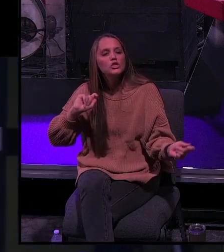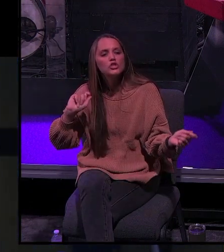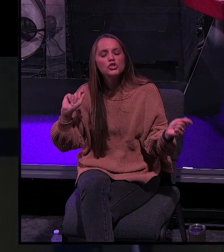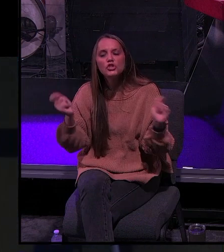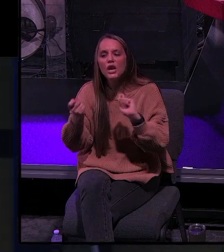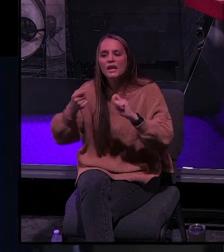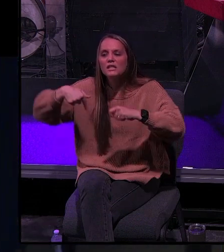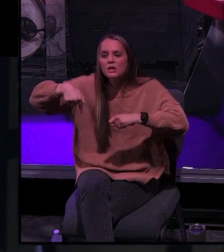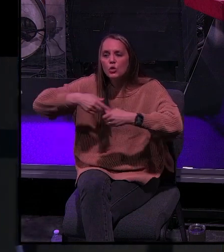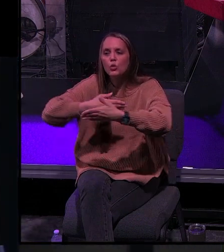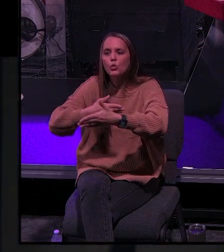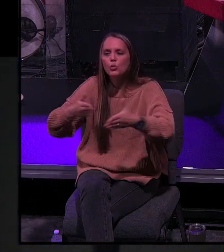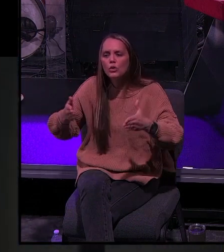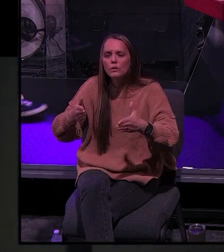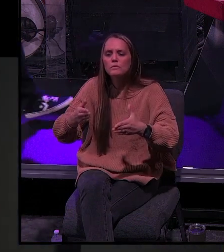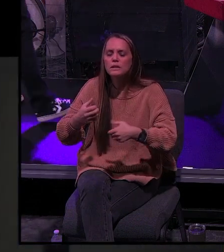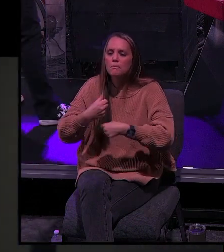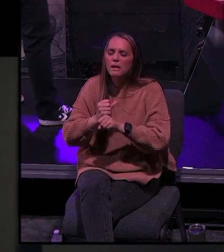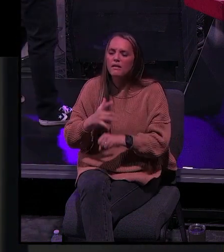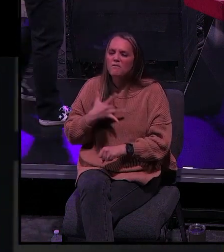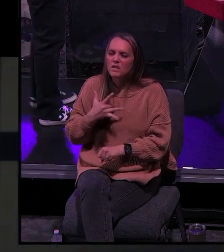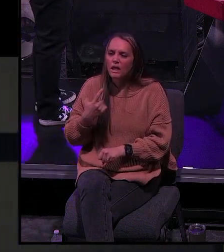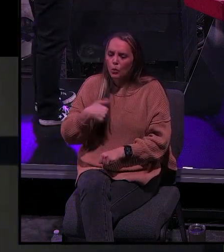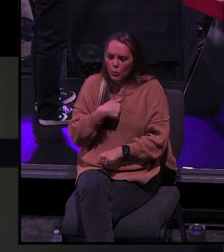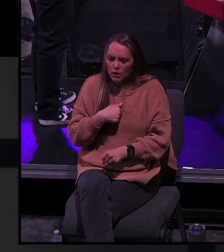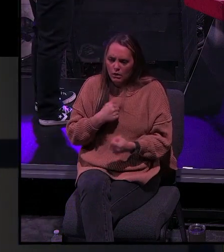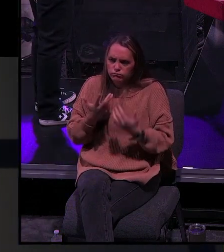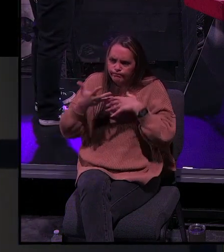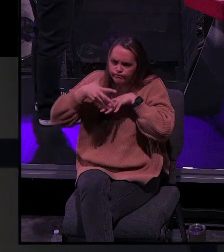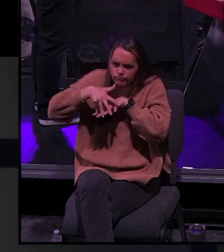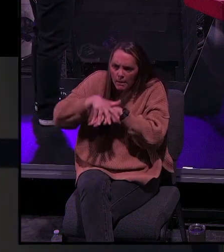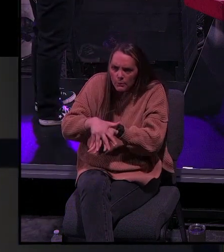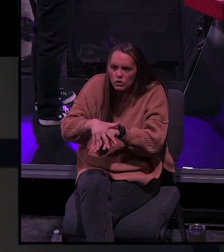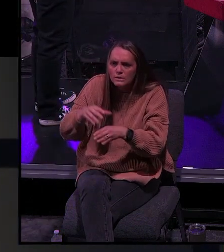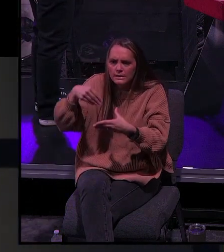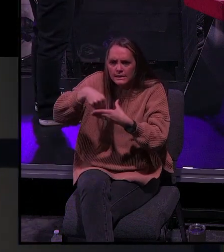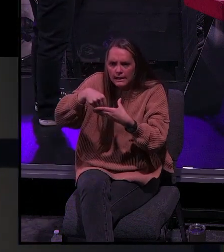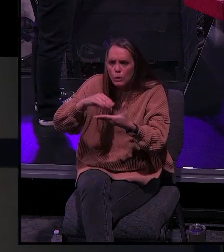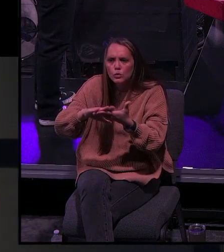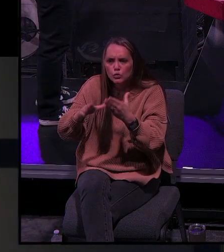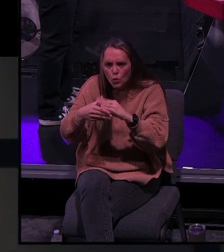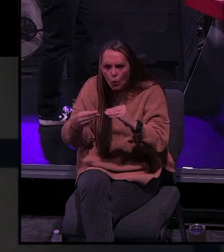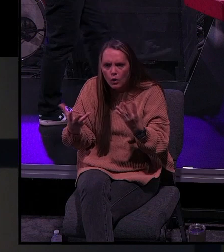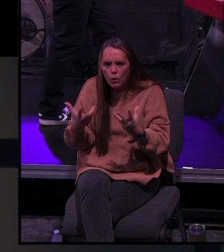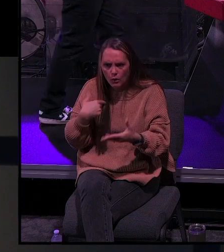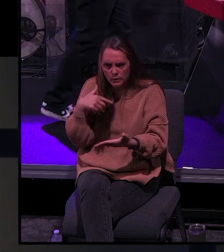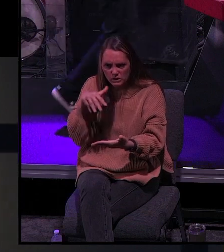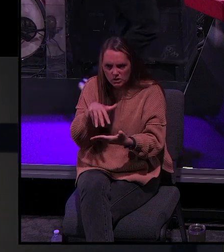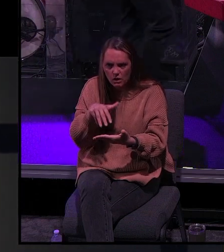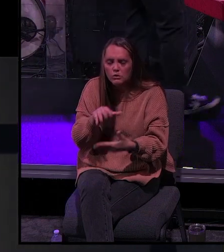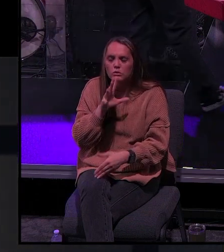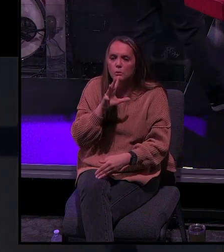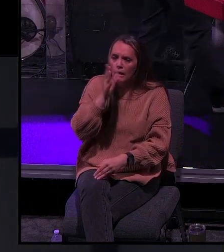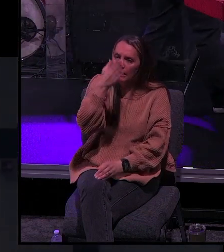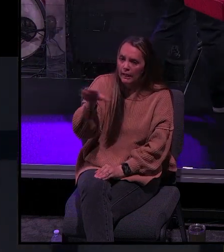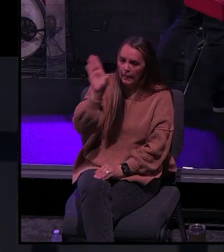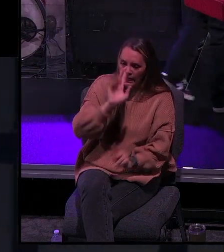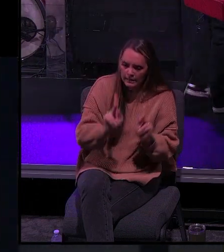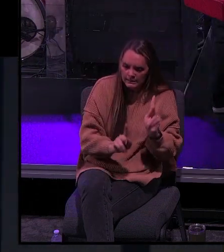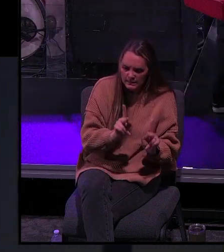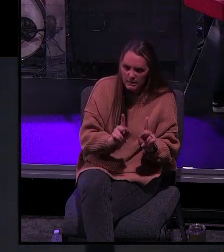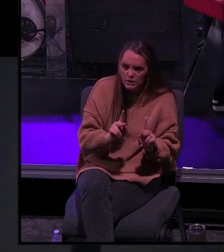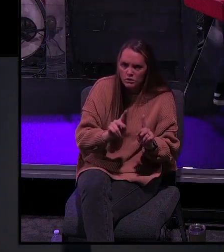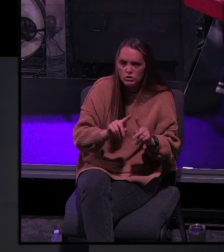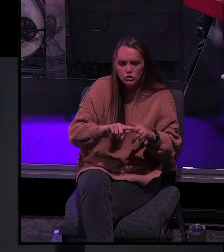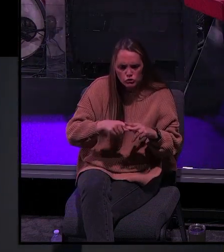to kind of immerse ourselves in the story, in the text of what we've been studying through. And so we've been talking about how God's people began to seek